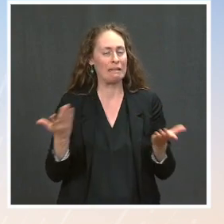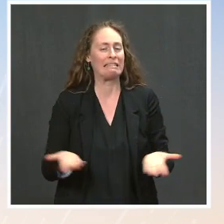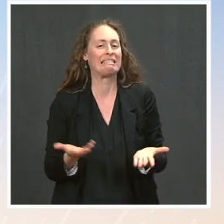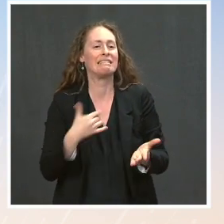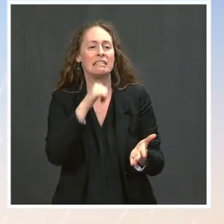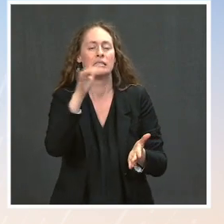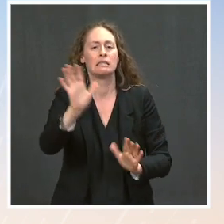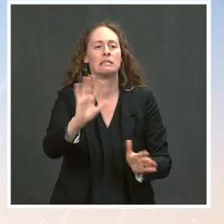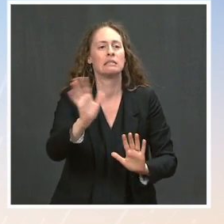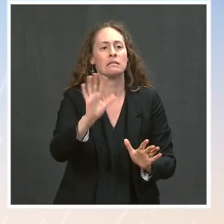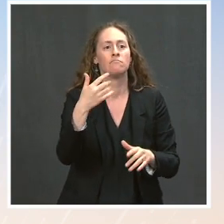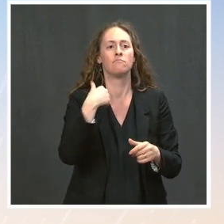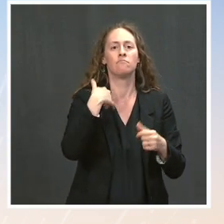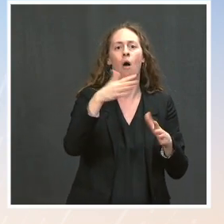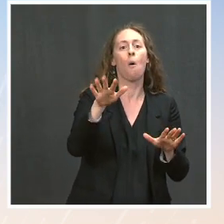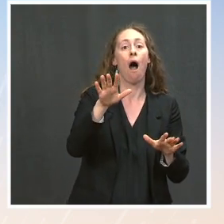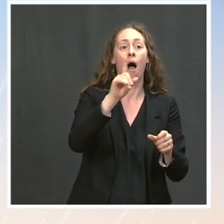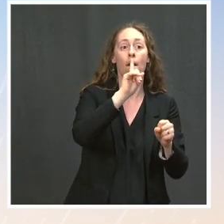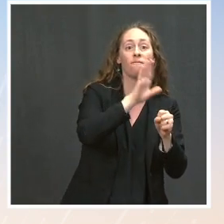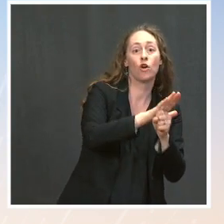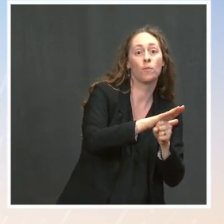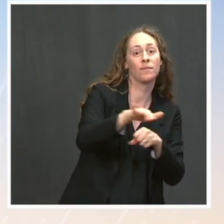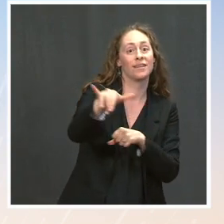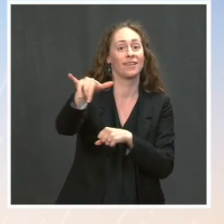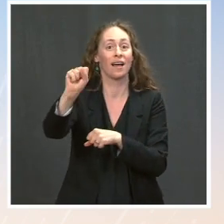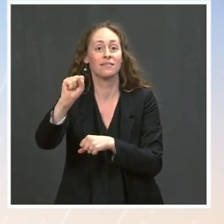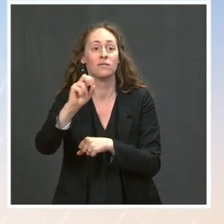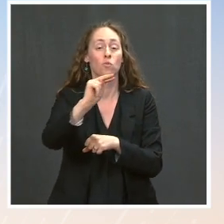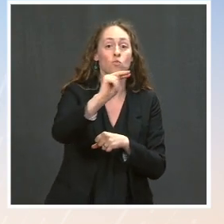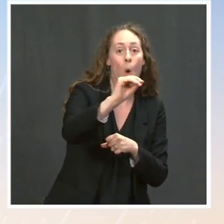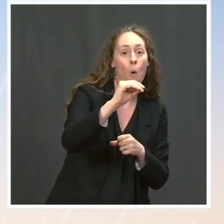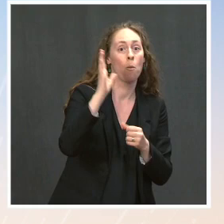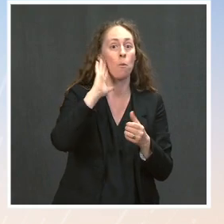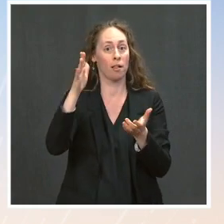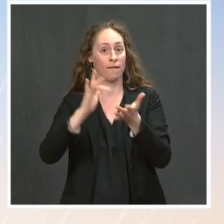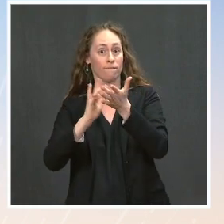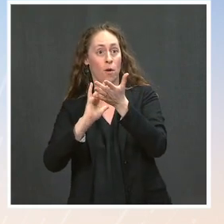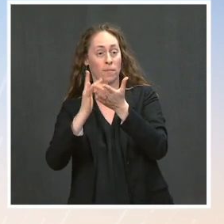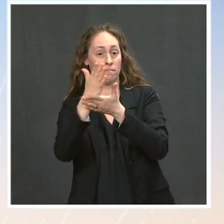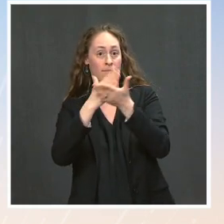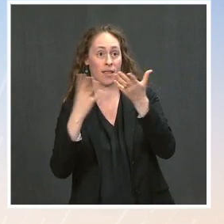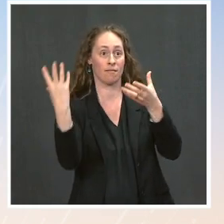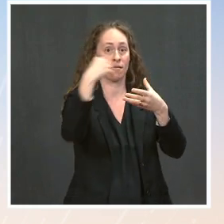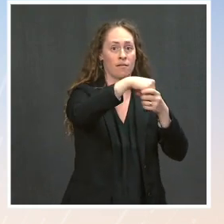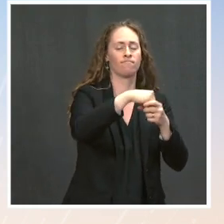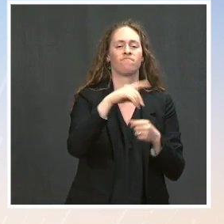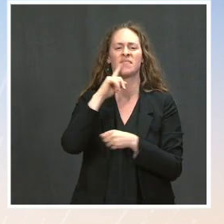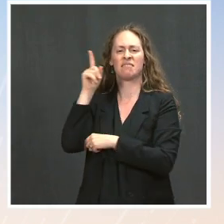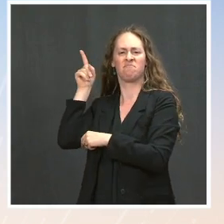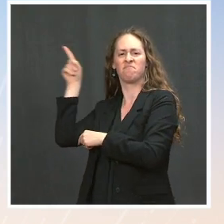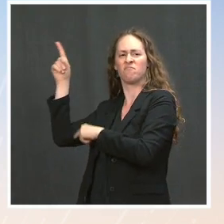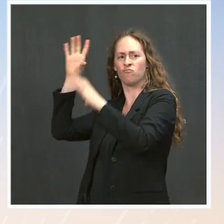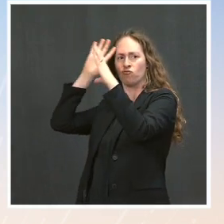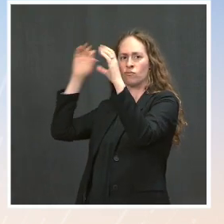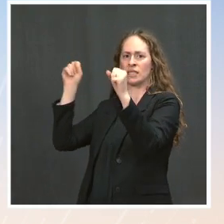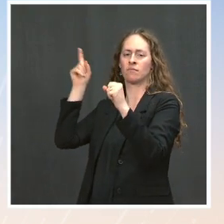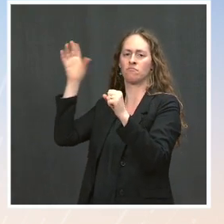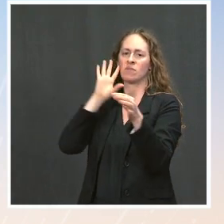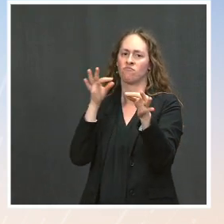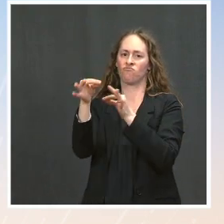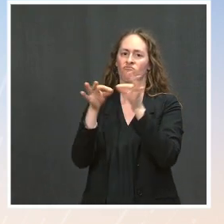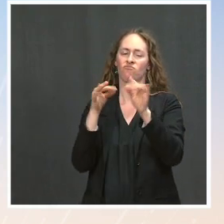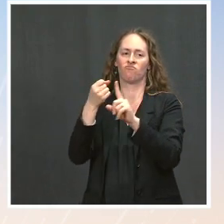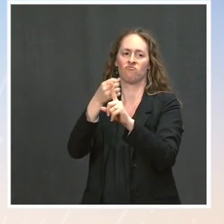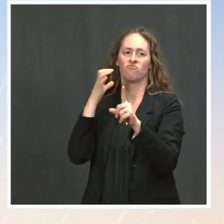confirm whether or not that is in. I could, you know, say that the president has long focused on